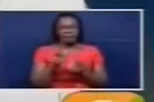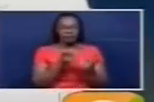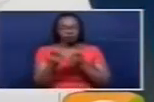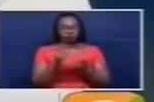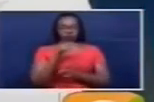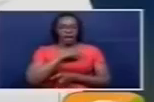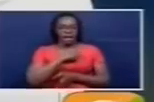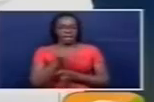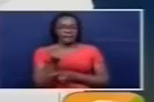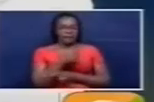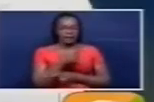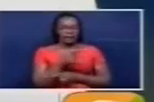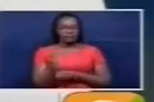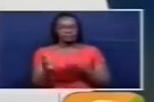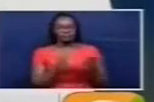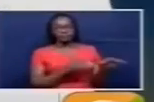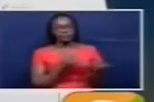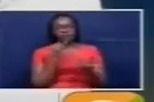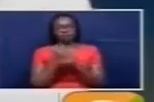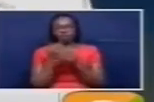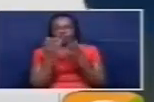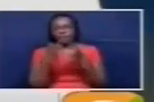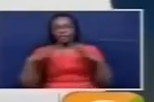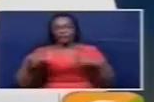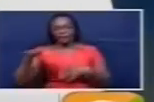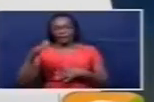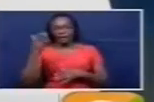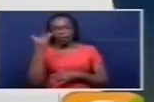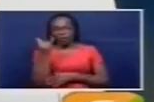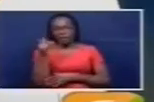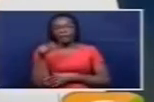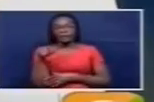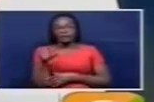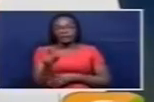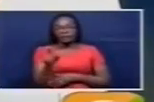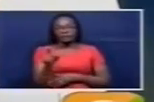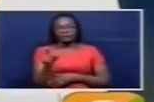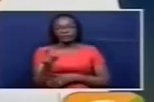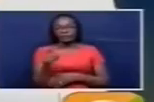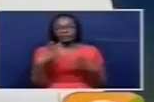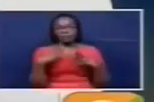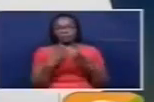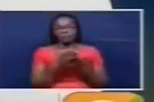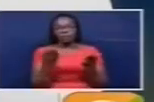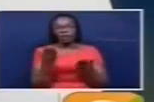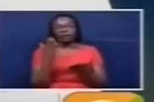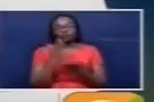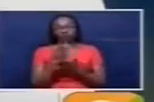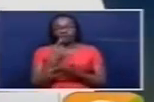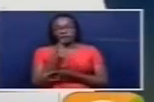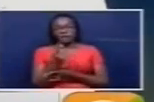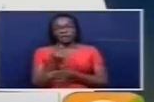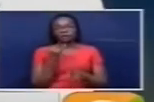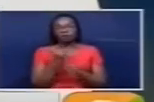two, unemployment in Starehe is because Nairobi city is the heart of the country. The reason we have